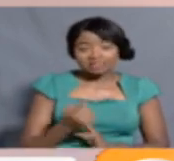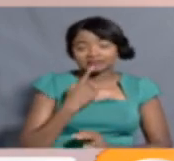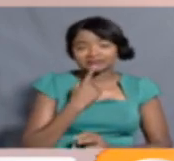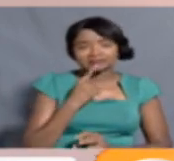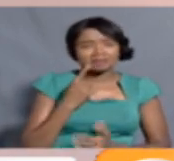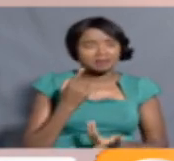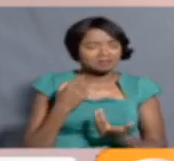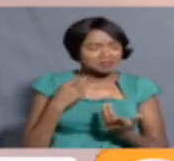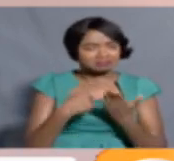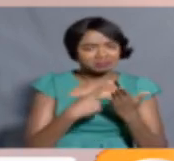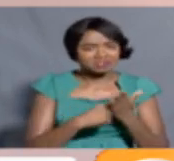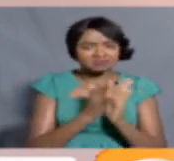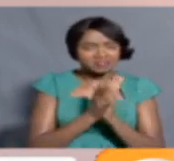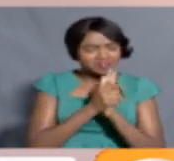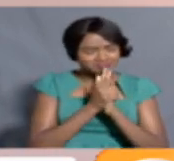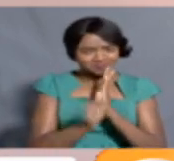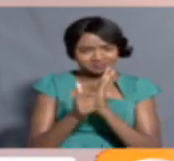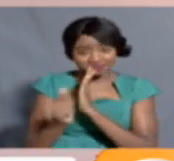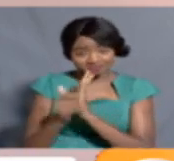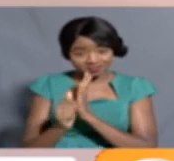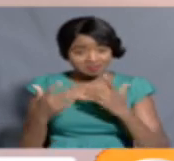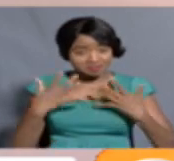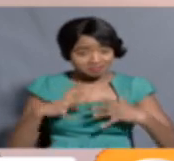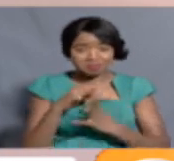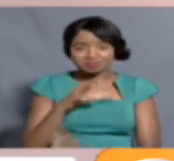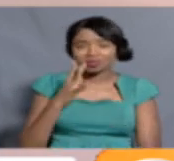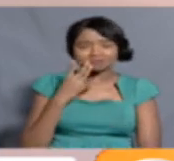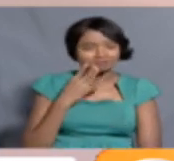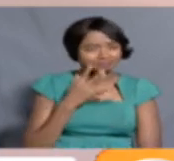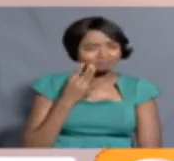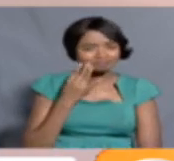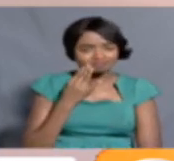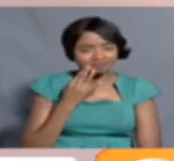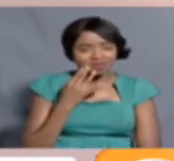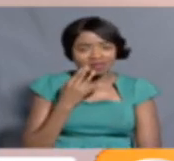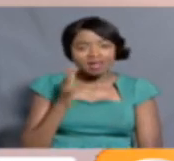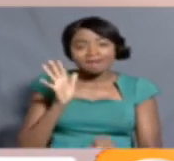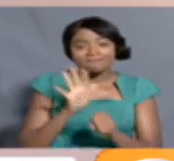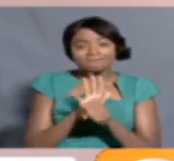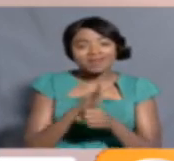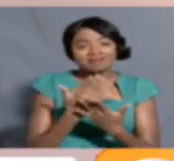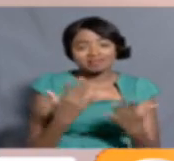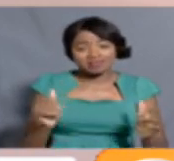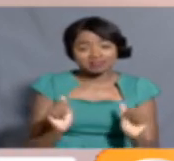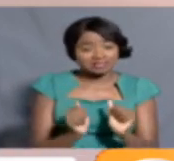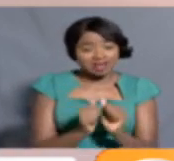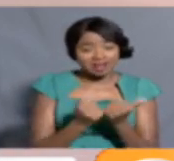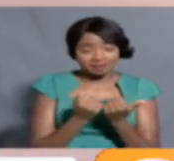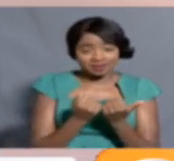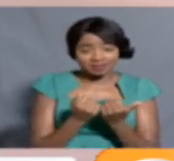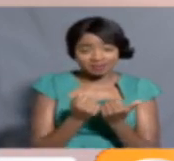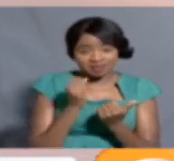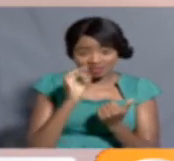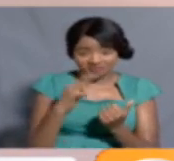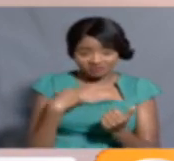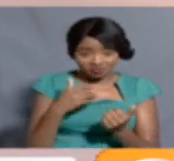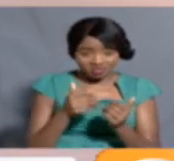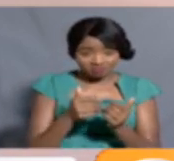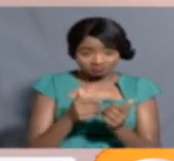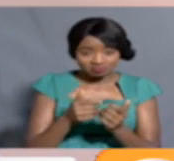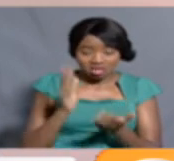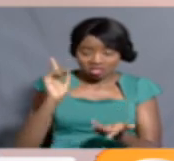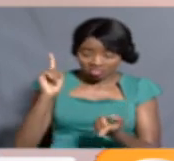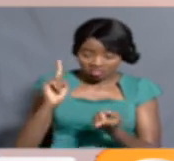daily basis. A number of things have happened that would not have brought us here. We withdrew the subsidy of fertilizer.